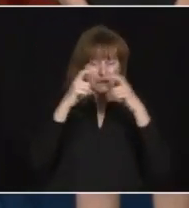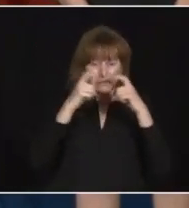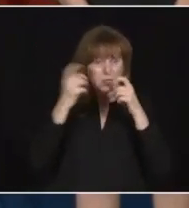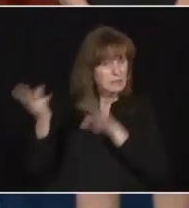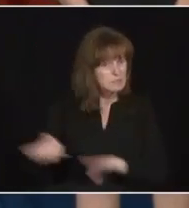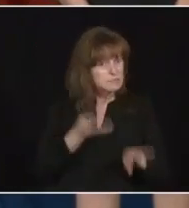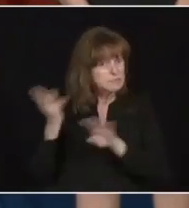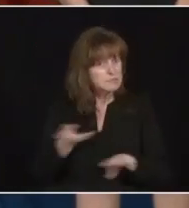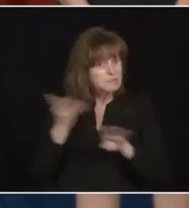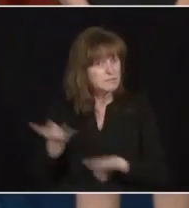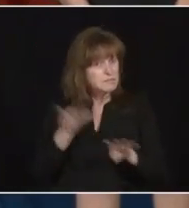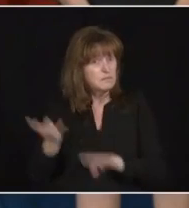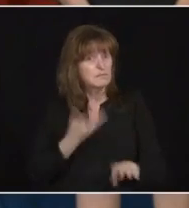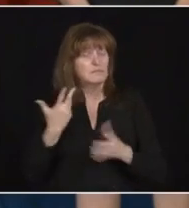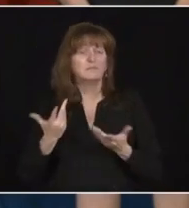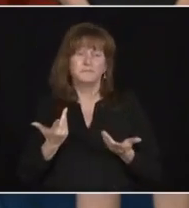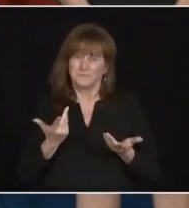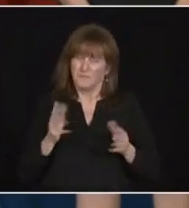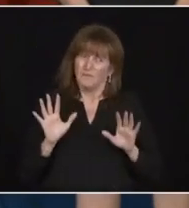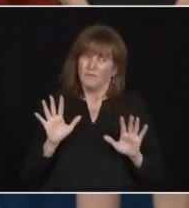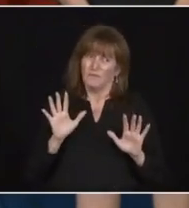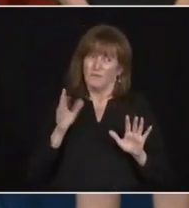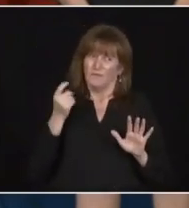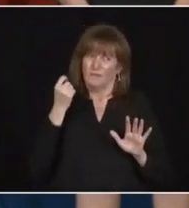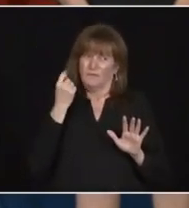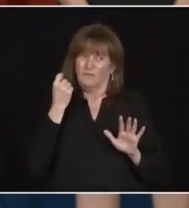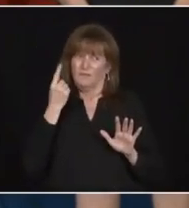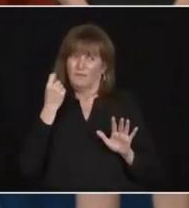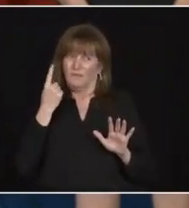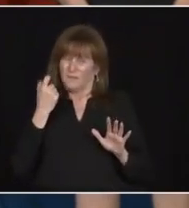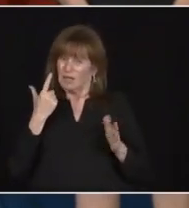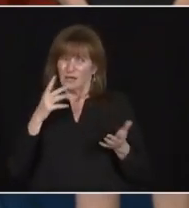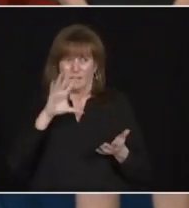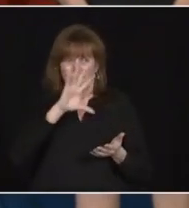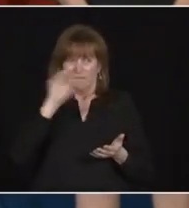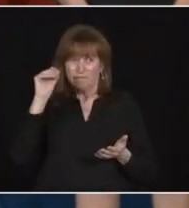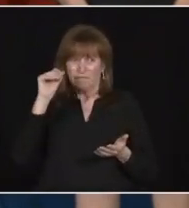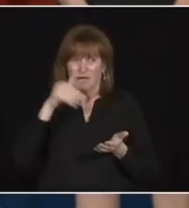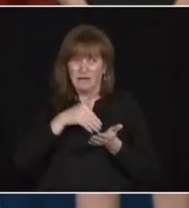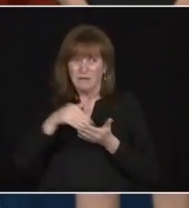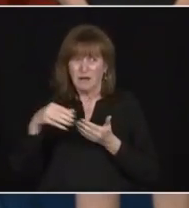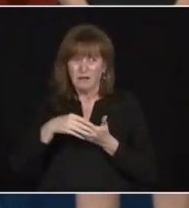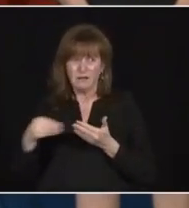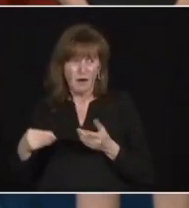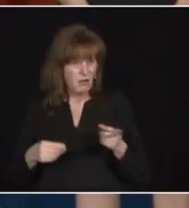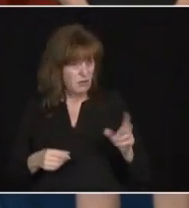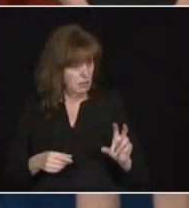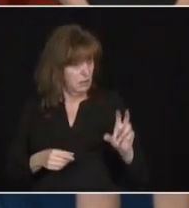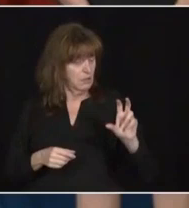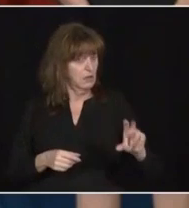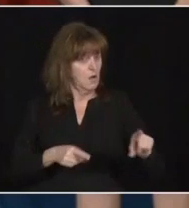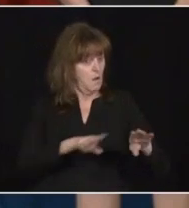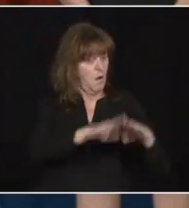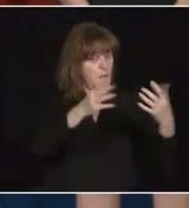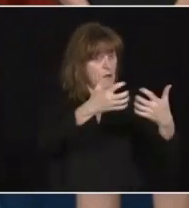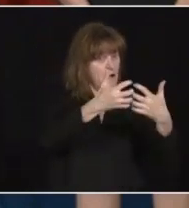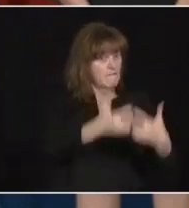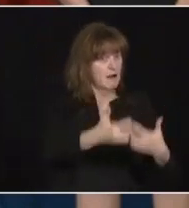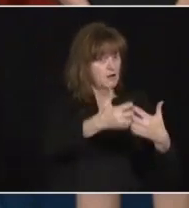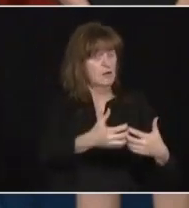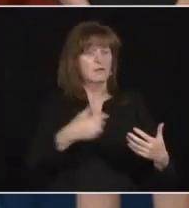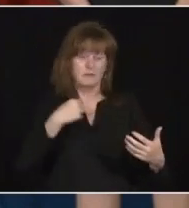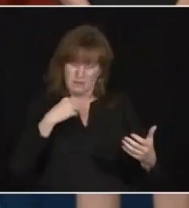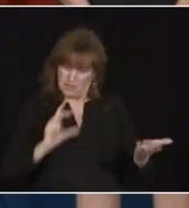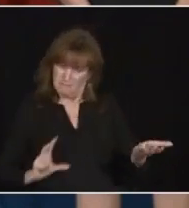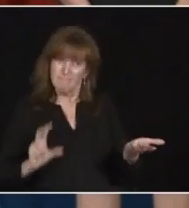also have that fund of $50 million to support people that want to open up. So we're doing everything we can to make sure we get domestic